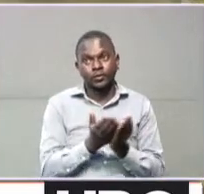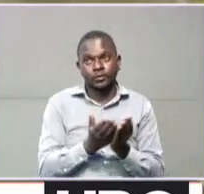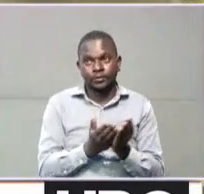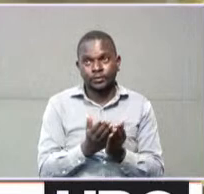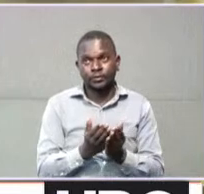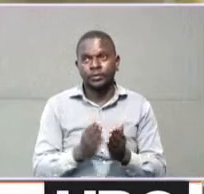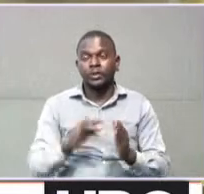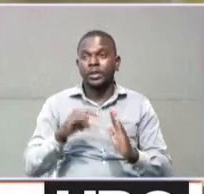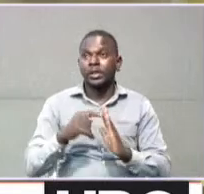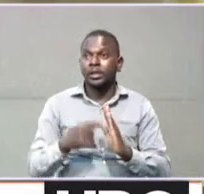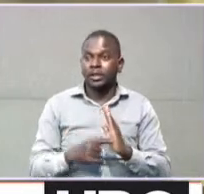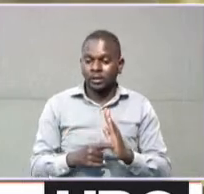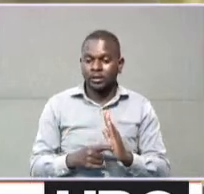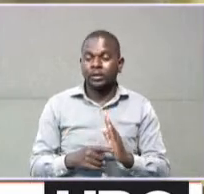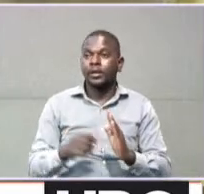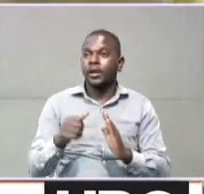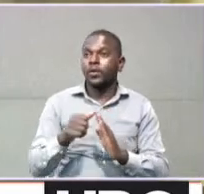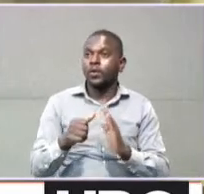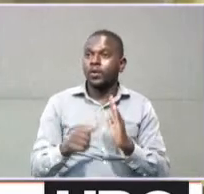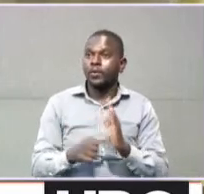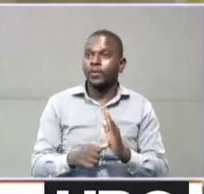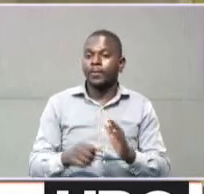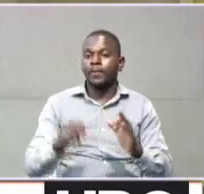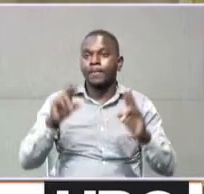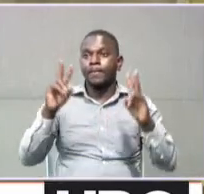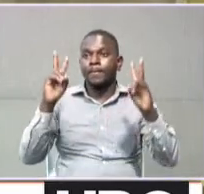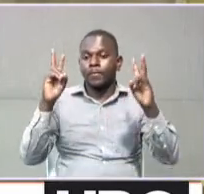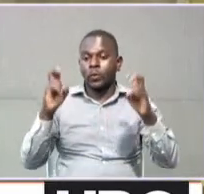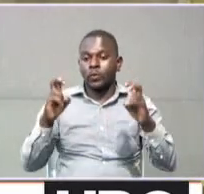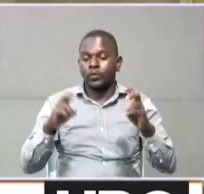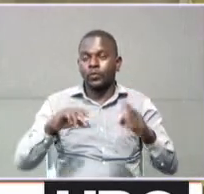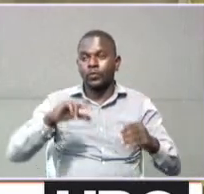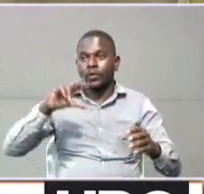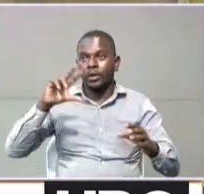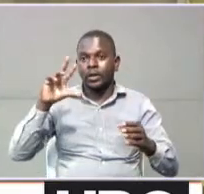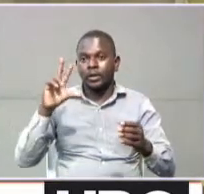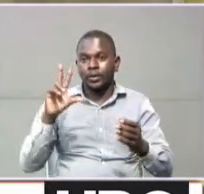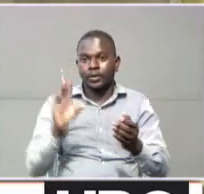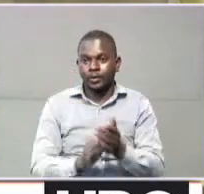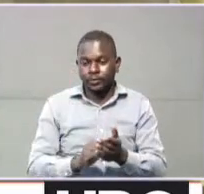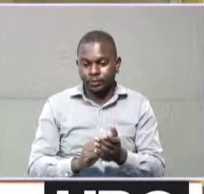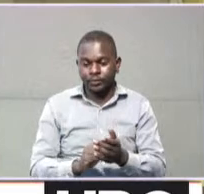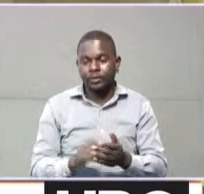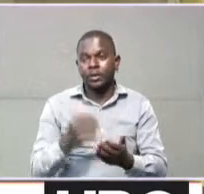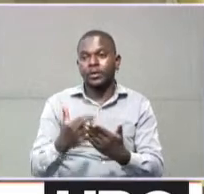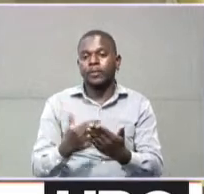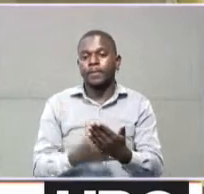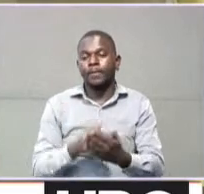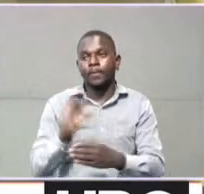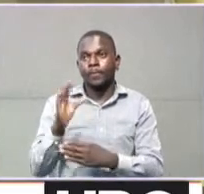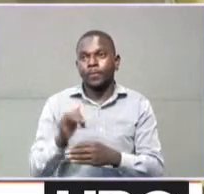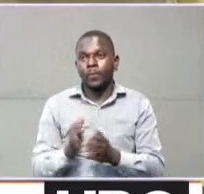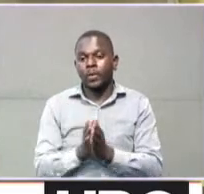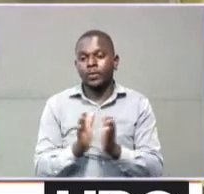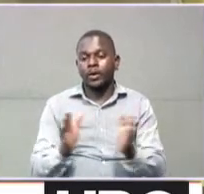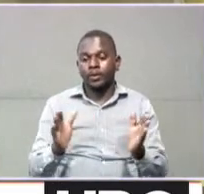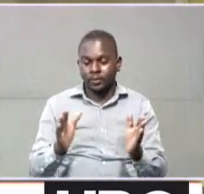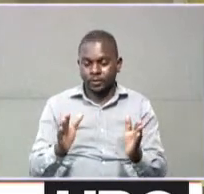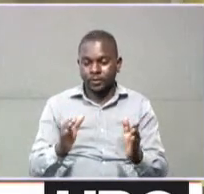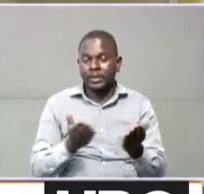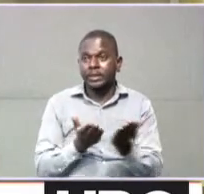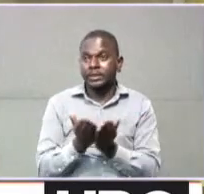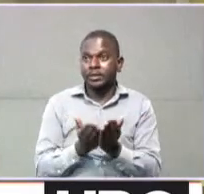item number four on the other paper motion for adoption of the report of the committee on public service and local